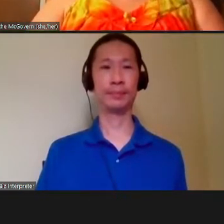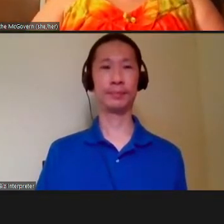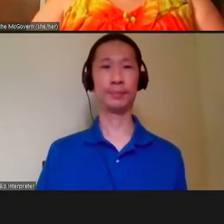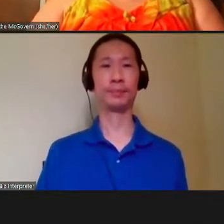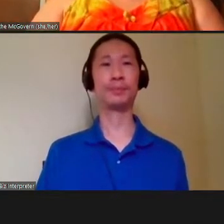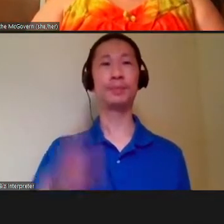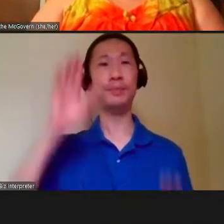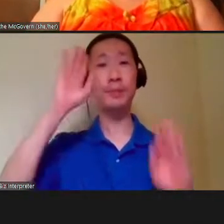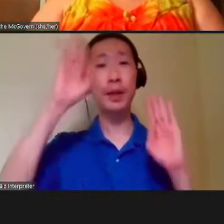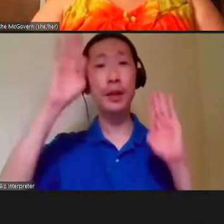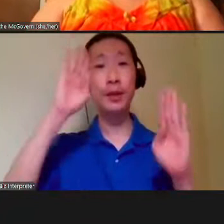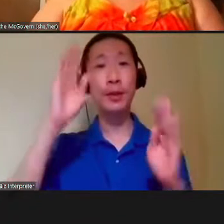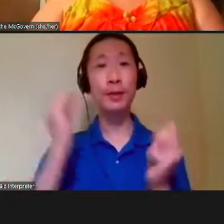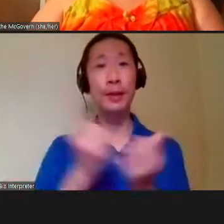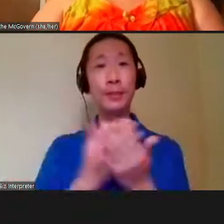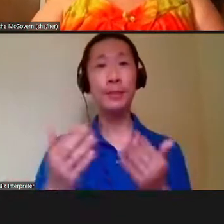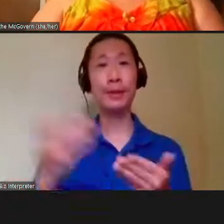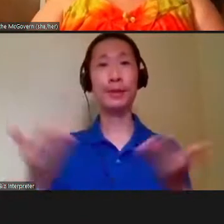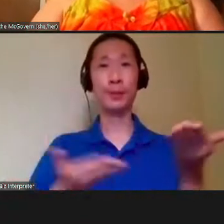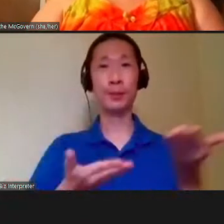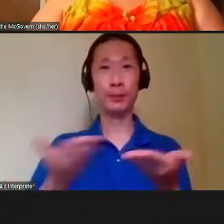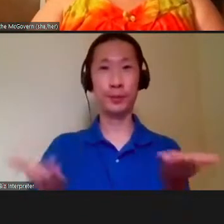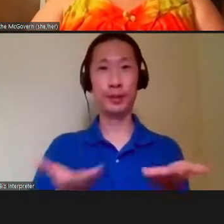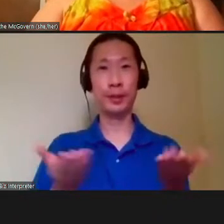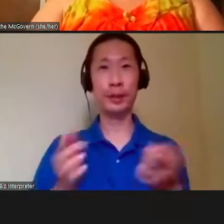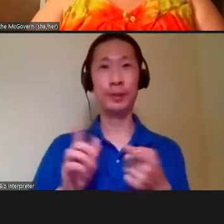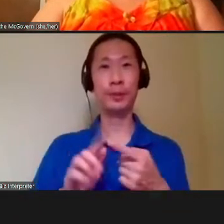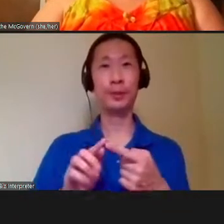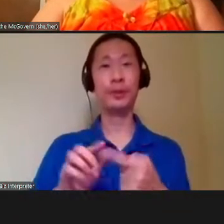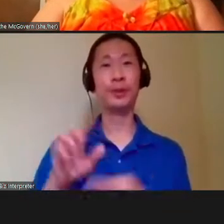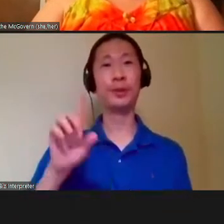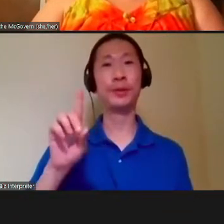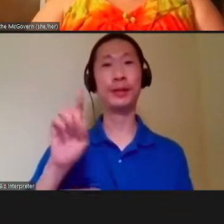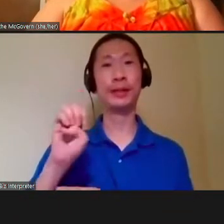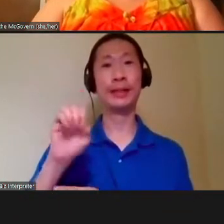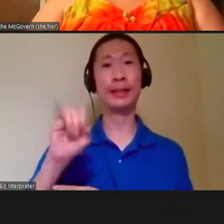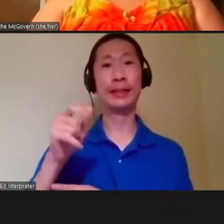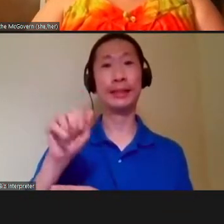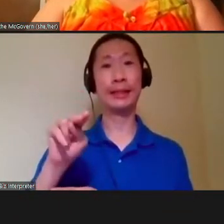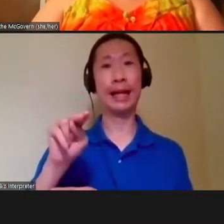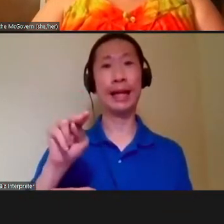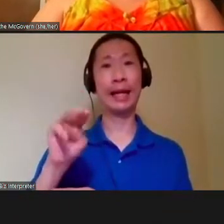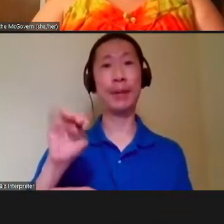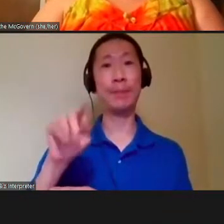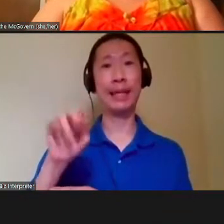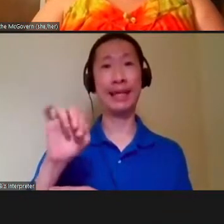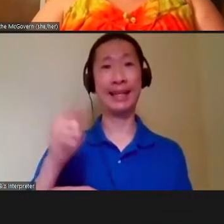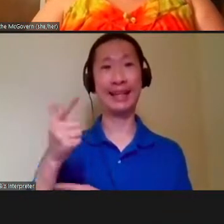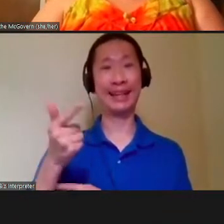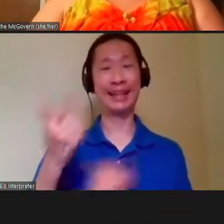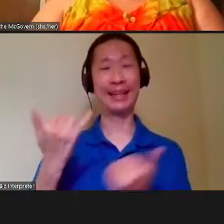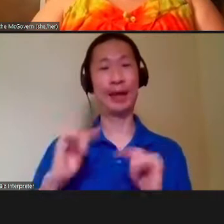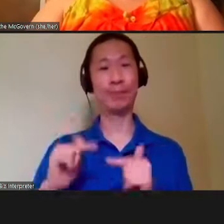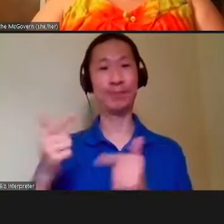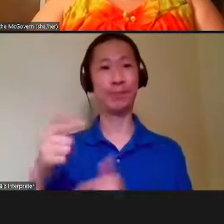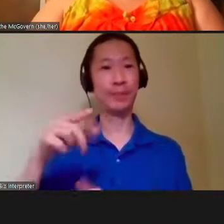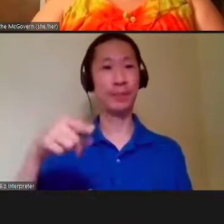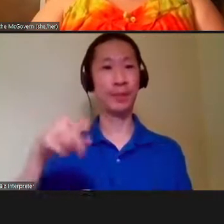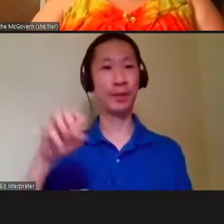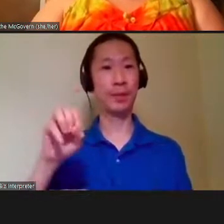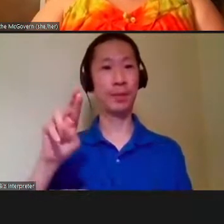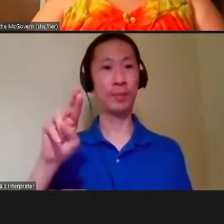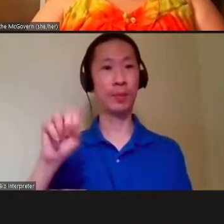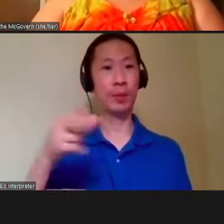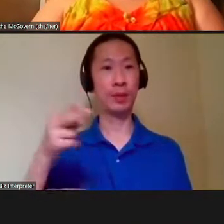Hello, everyone, and welcome to Design Meeting. I'm going to hand it over to Portia to start us off with